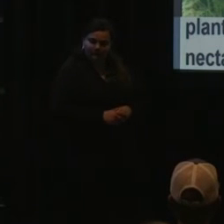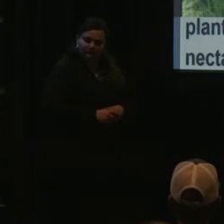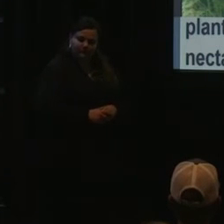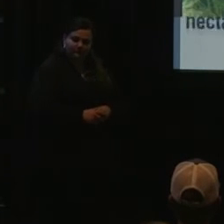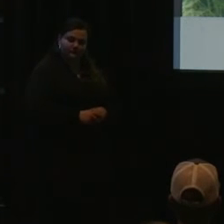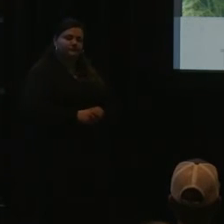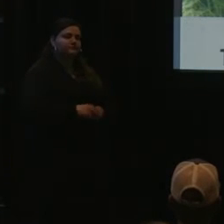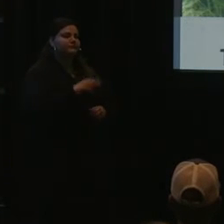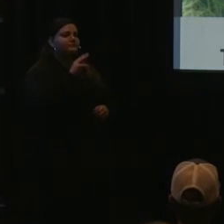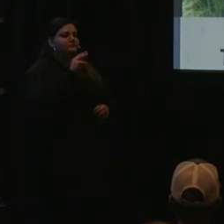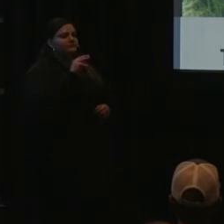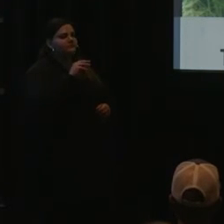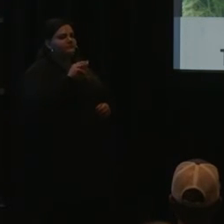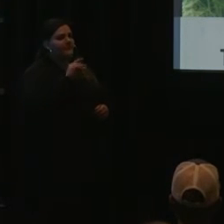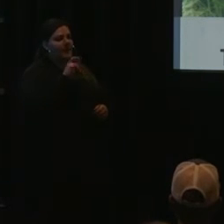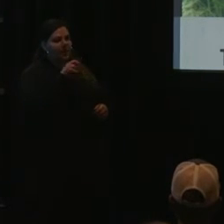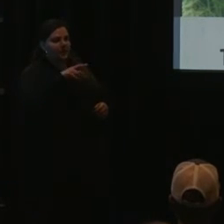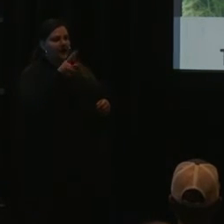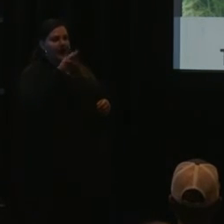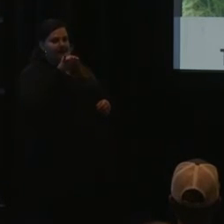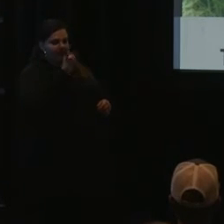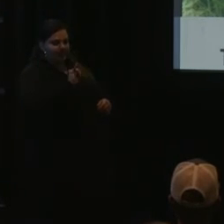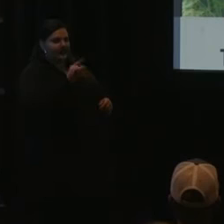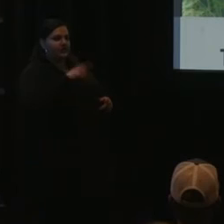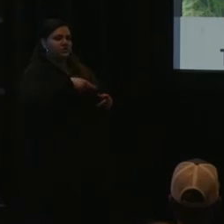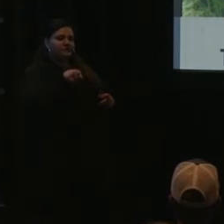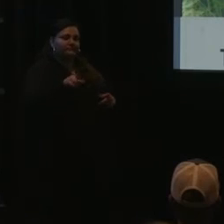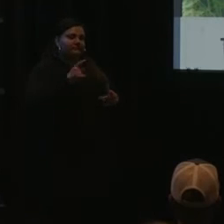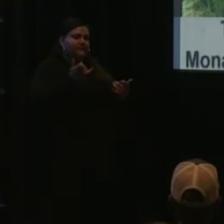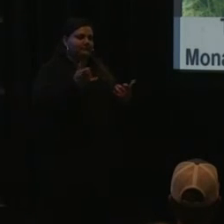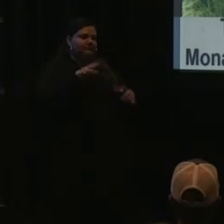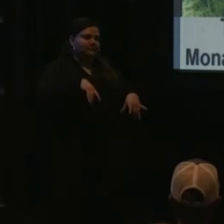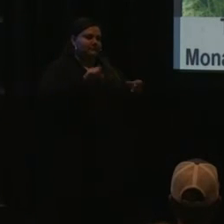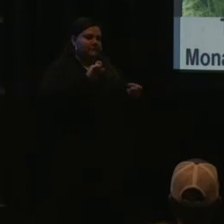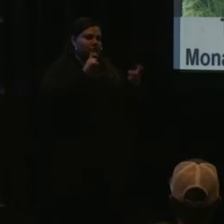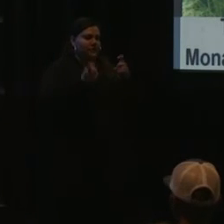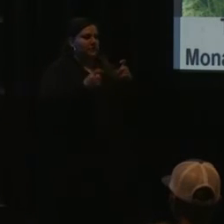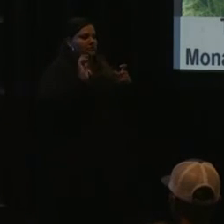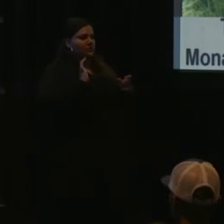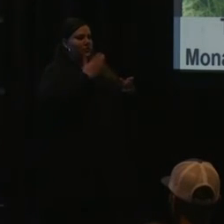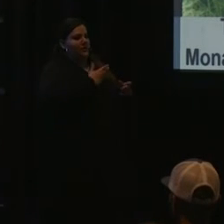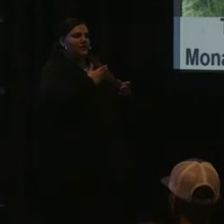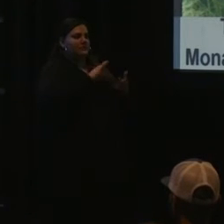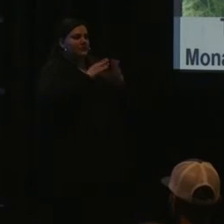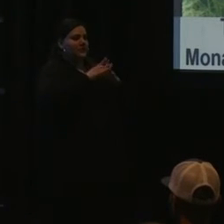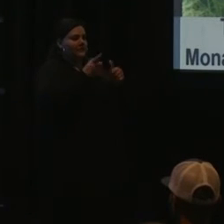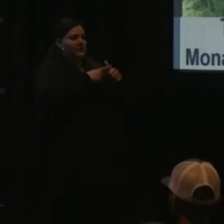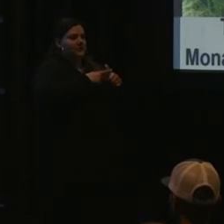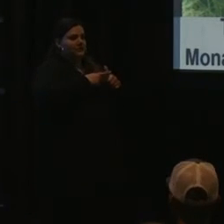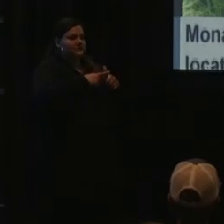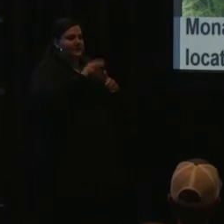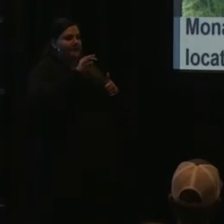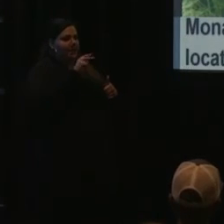Thanks to Mayor Ivy Taylor, San Antonio is the first monarch champion city. and we are in a critical location for